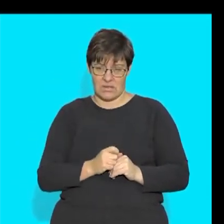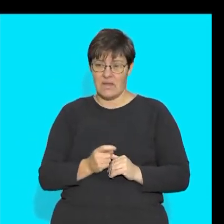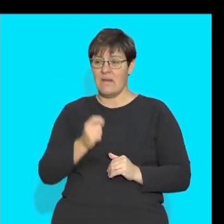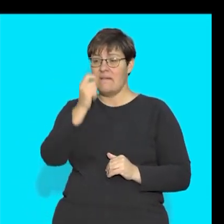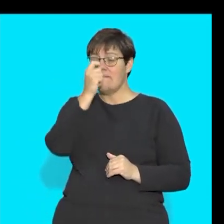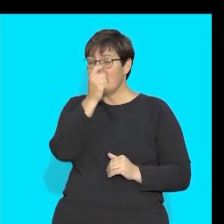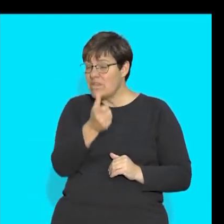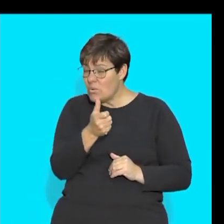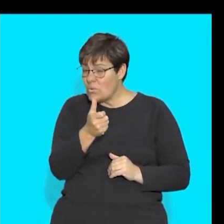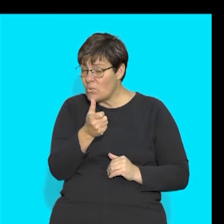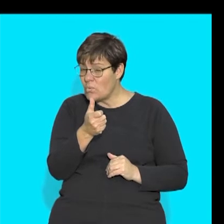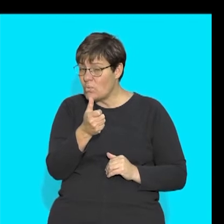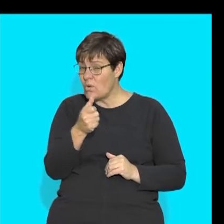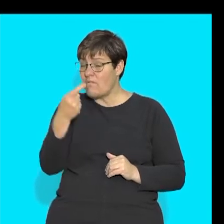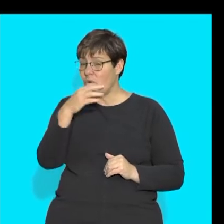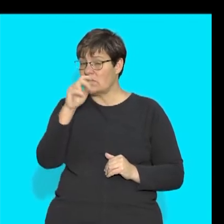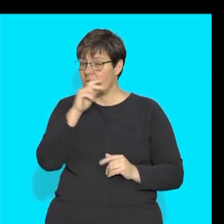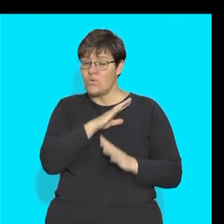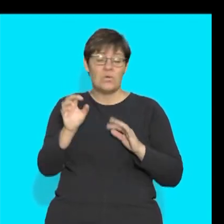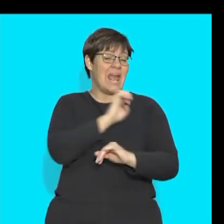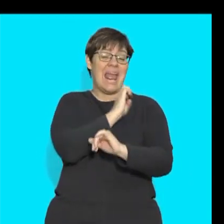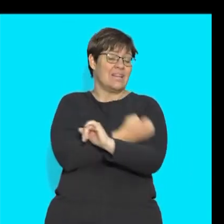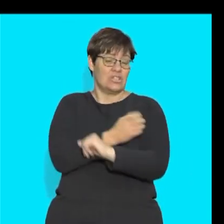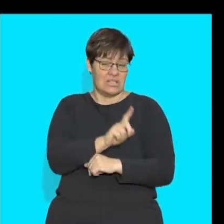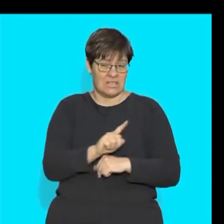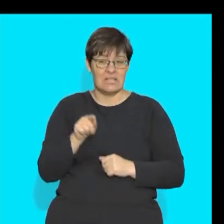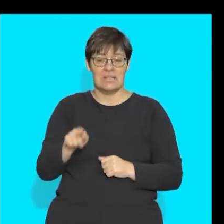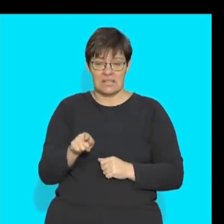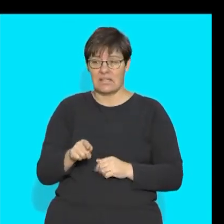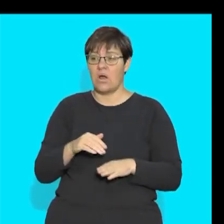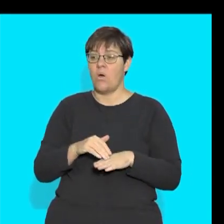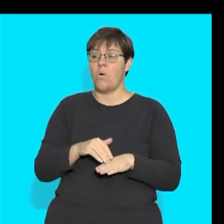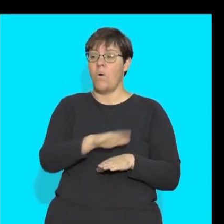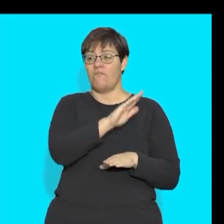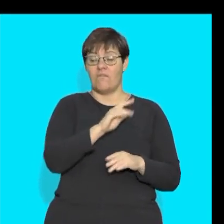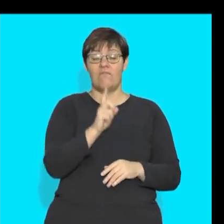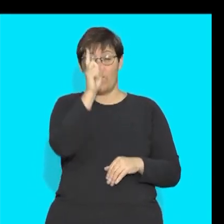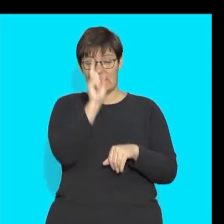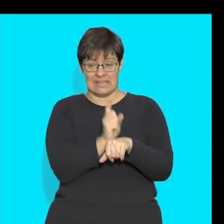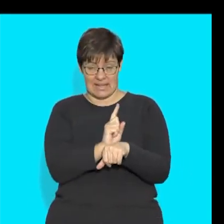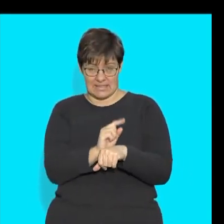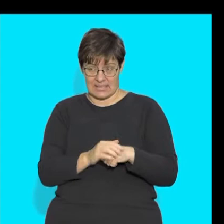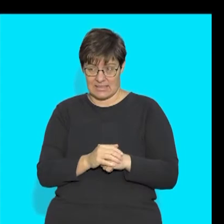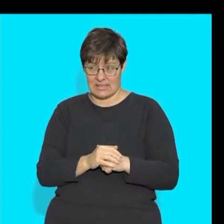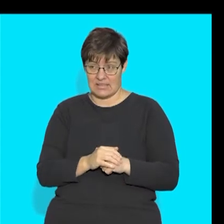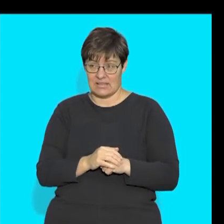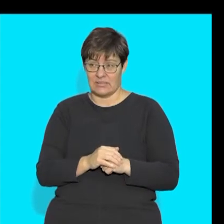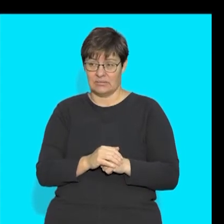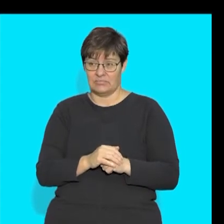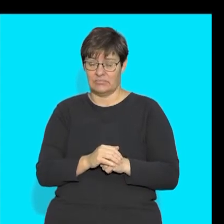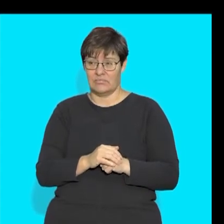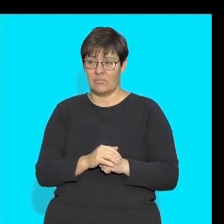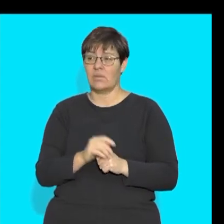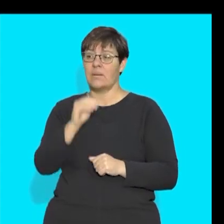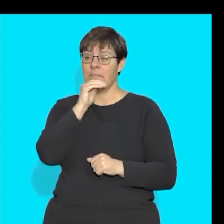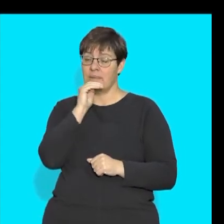fewer photons, now watch, it's not about energy now, it's ejected per second, and it's the whole